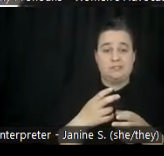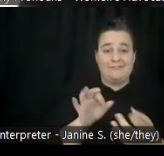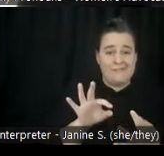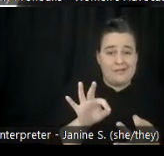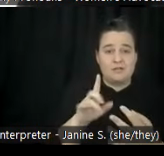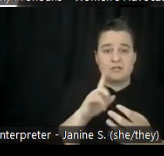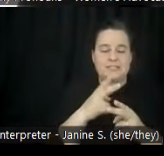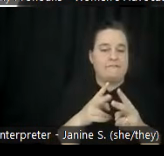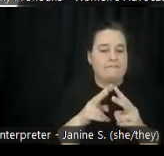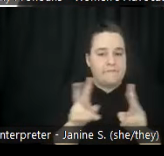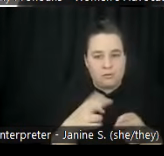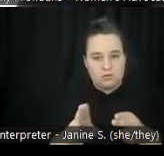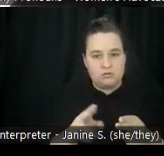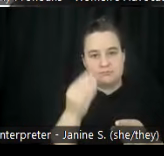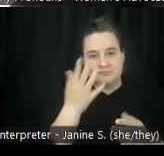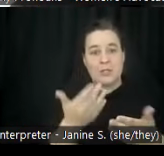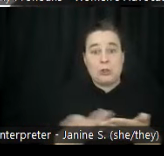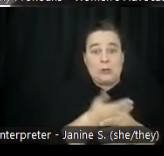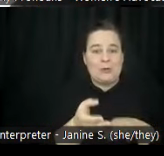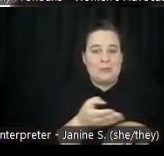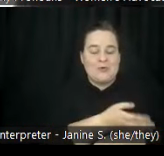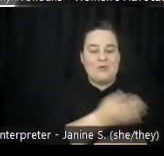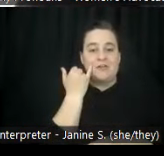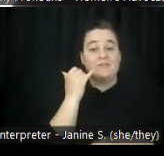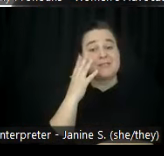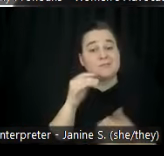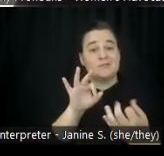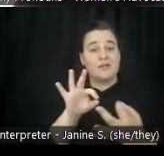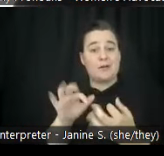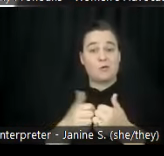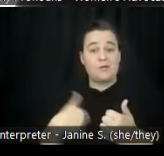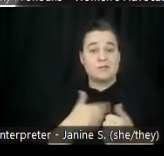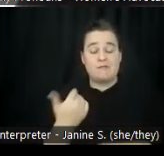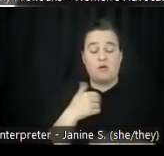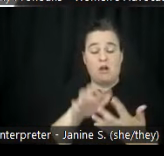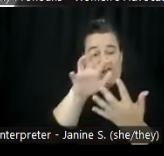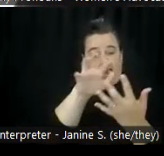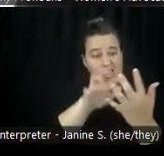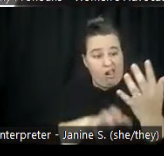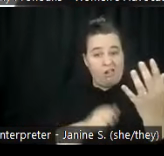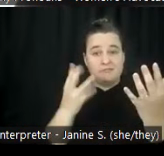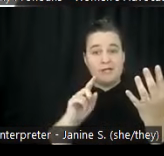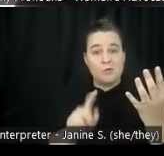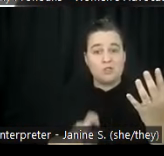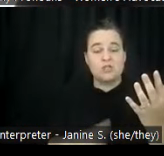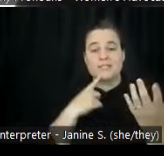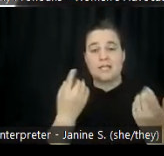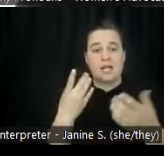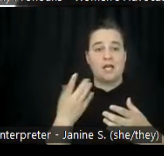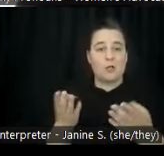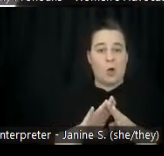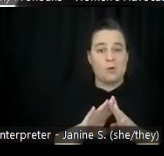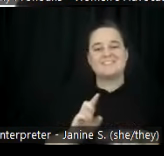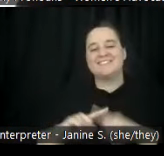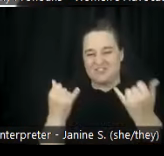very short. It's new and improved. So if you've done surveys before with us and you opened it and you're like, oh my gosh, this is too many questions and you close out of it, it's different. I